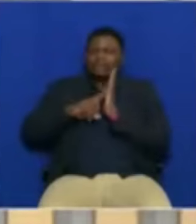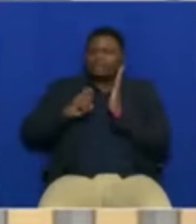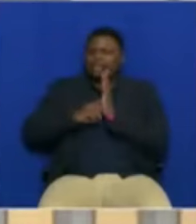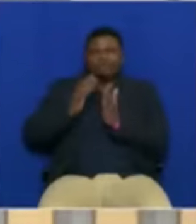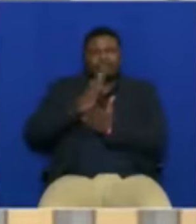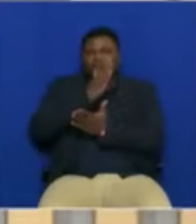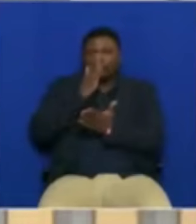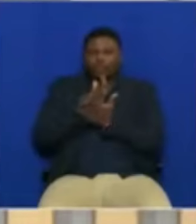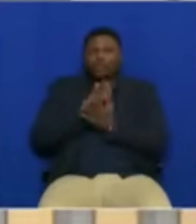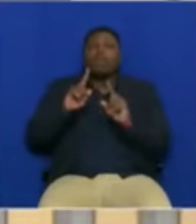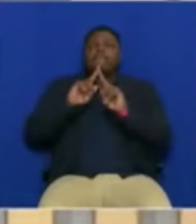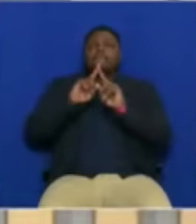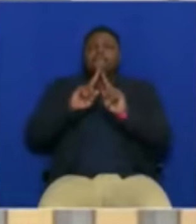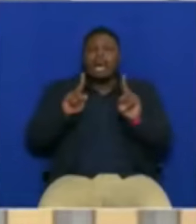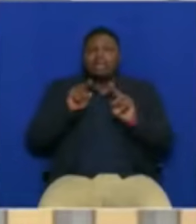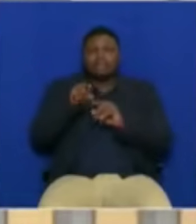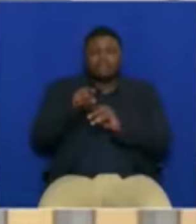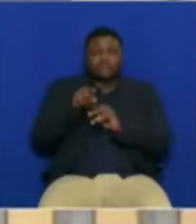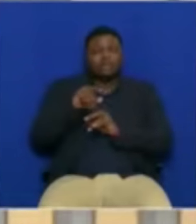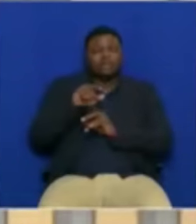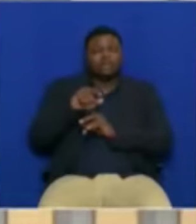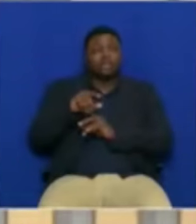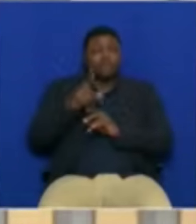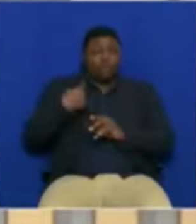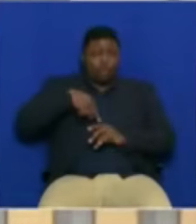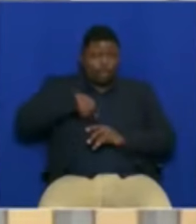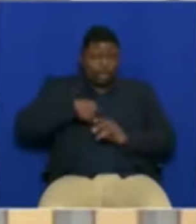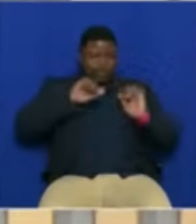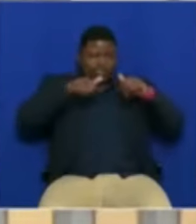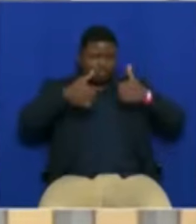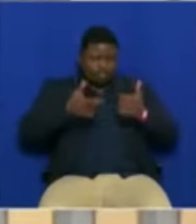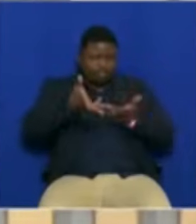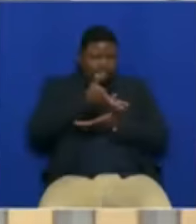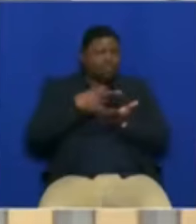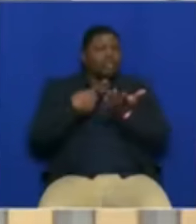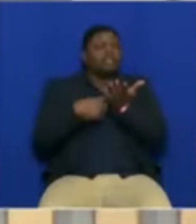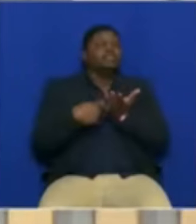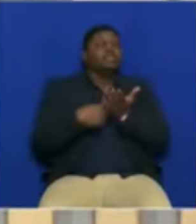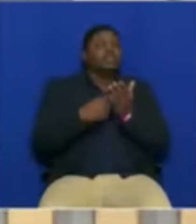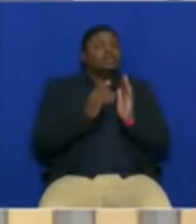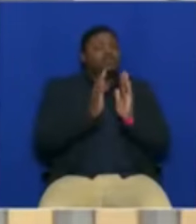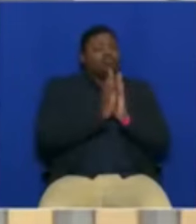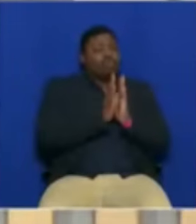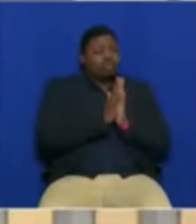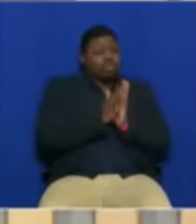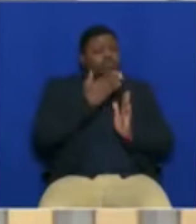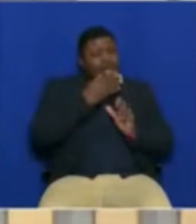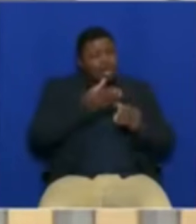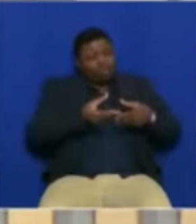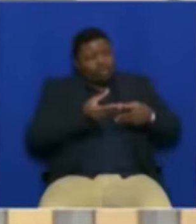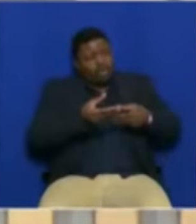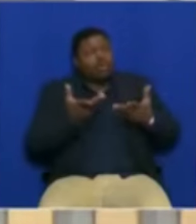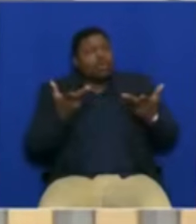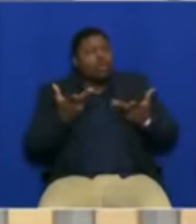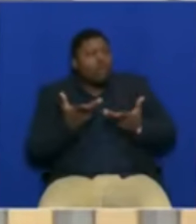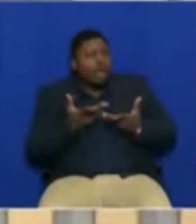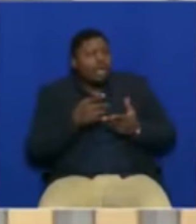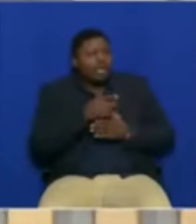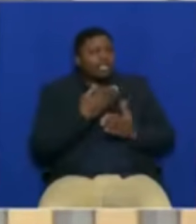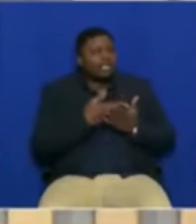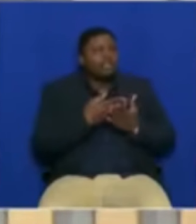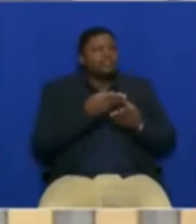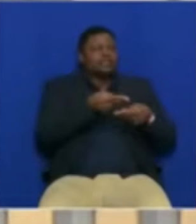the dockets, to get these dockets, case dockets that were opened. Where are they? And then get the dockets so we can see what is in the